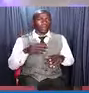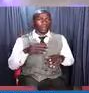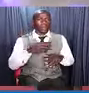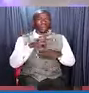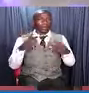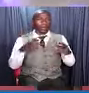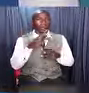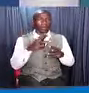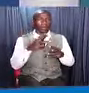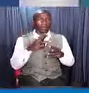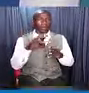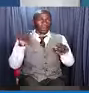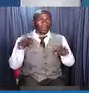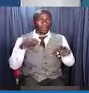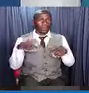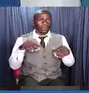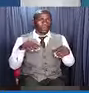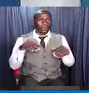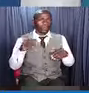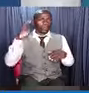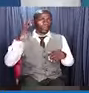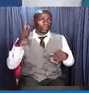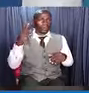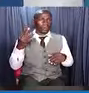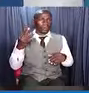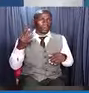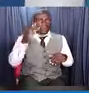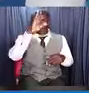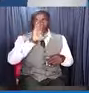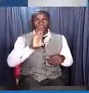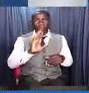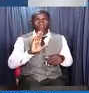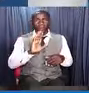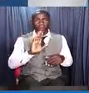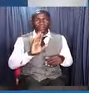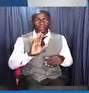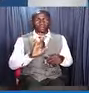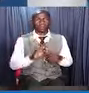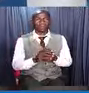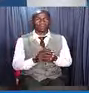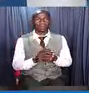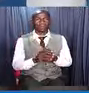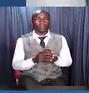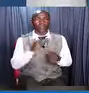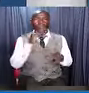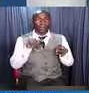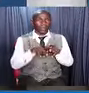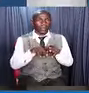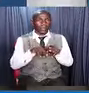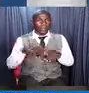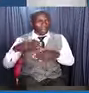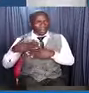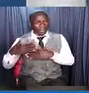ulipo chini ya jua. Wherever you are under the sun. Wanadamu ujaliwe kushika la Mungu. Being able to uphold that of God. Ndugu yuko karibu wa